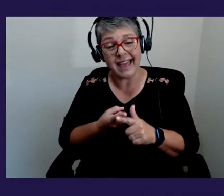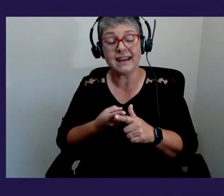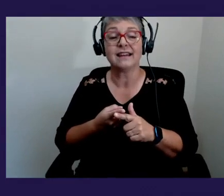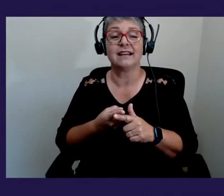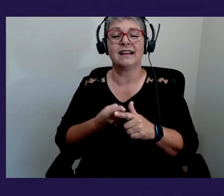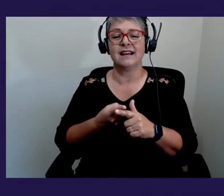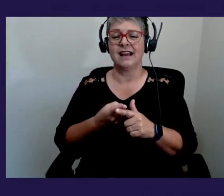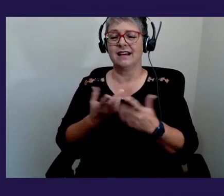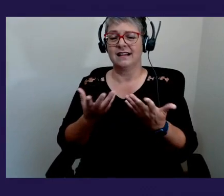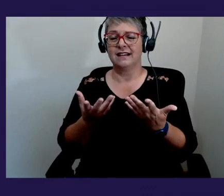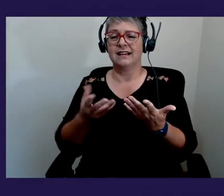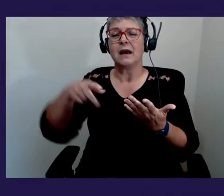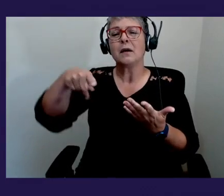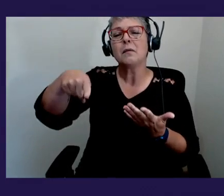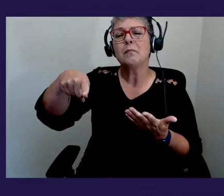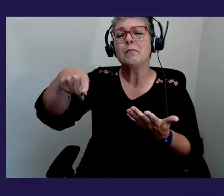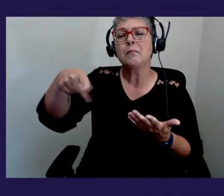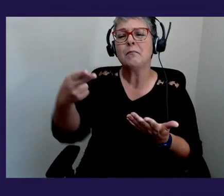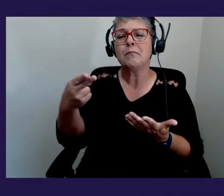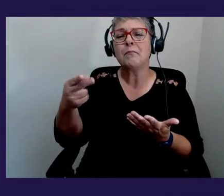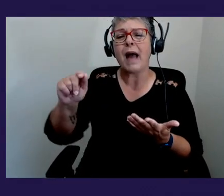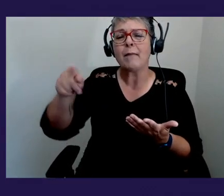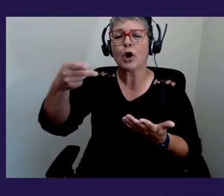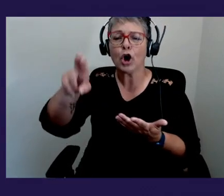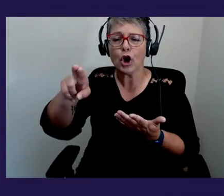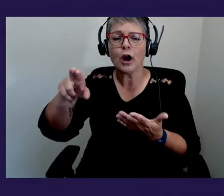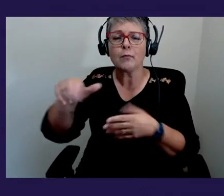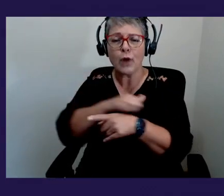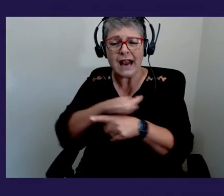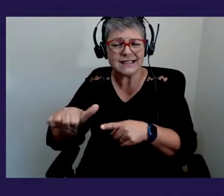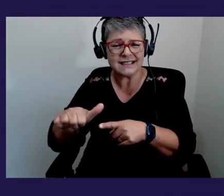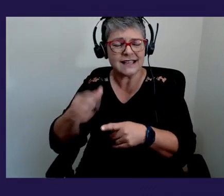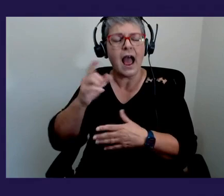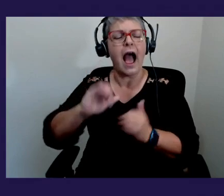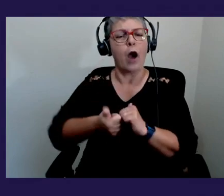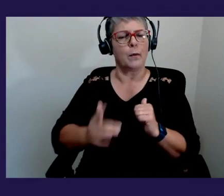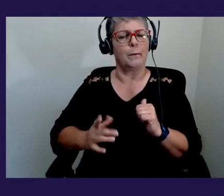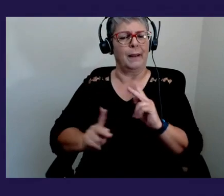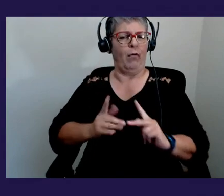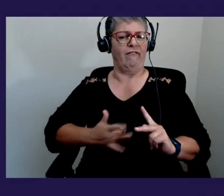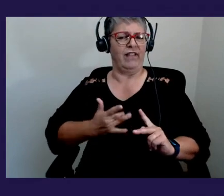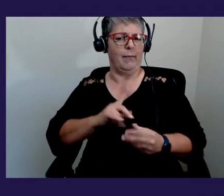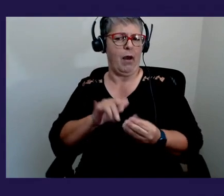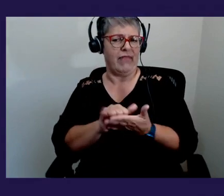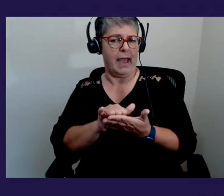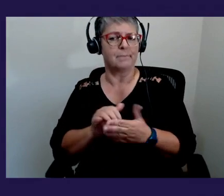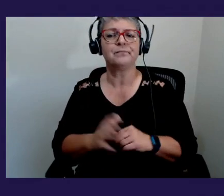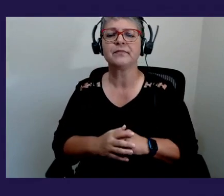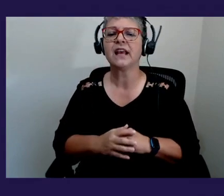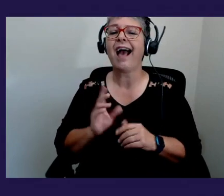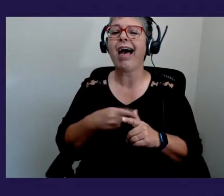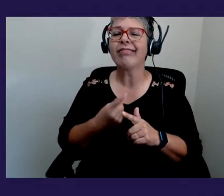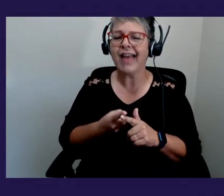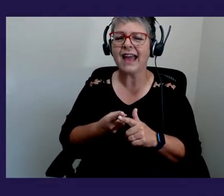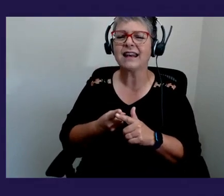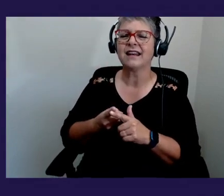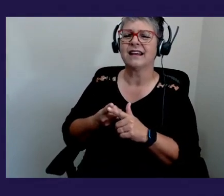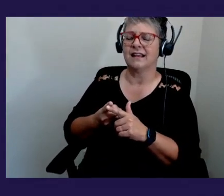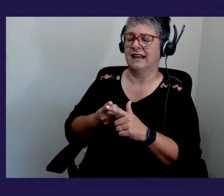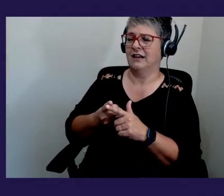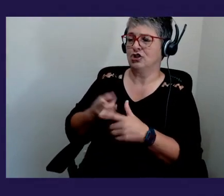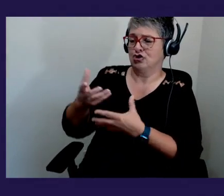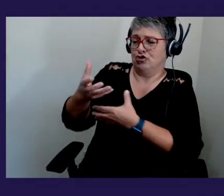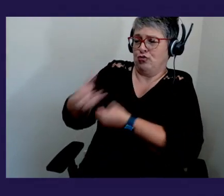toward PHEPR practice and science. And then finally, we explored some of the causes of diminished trust